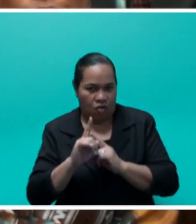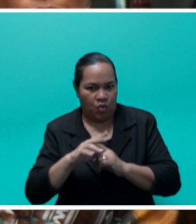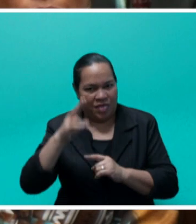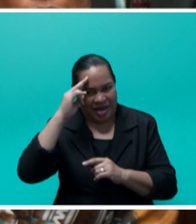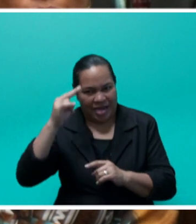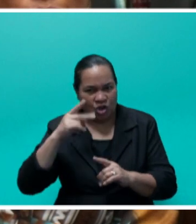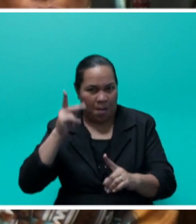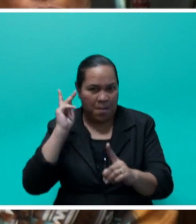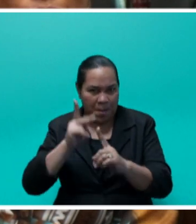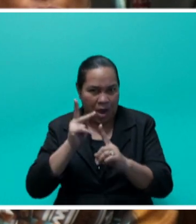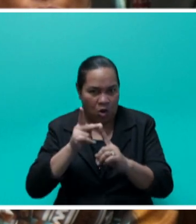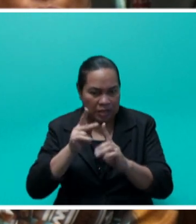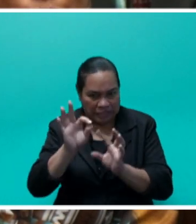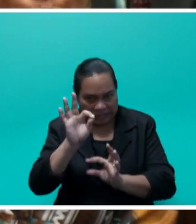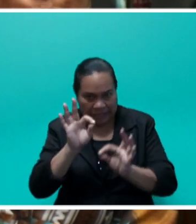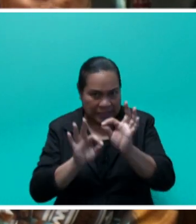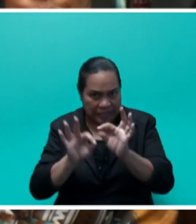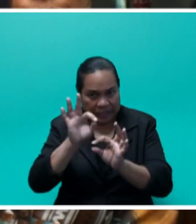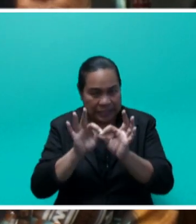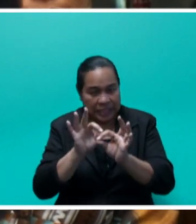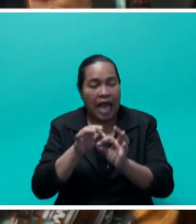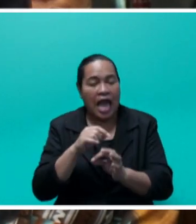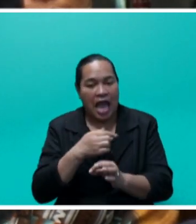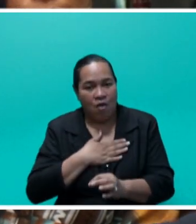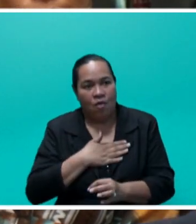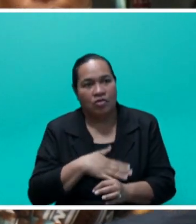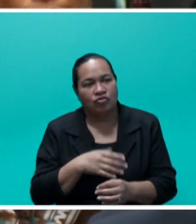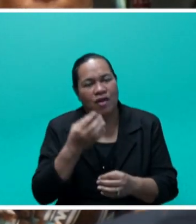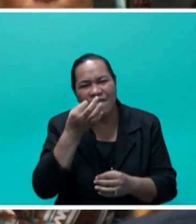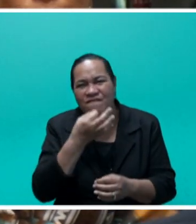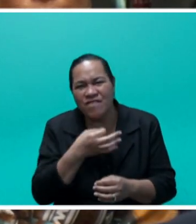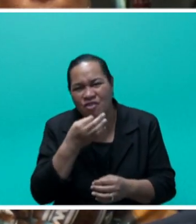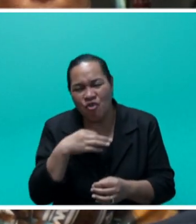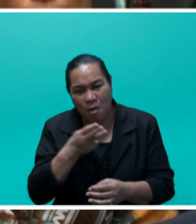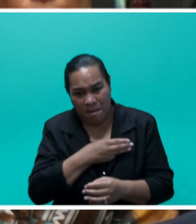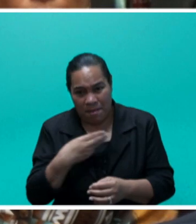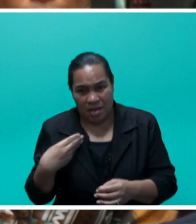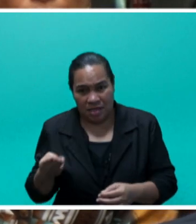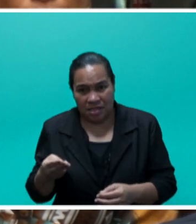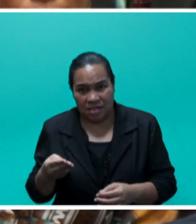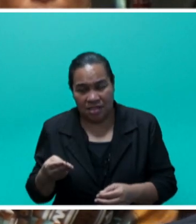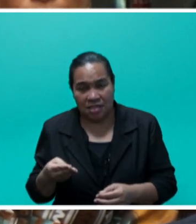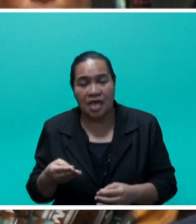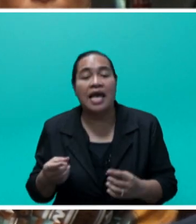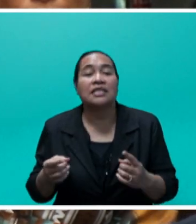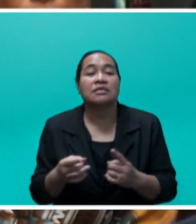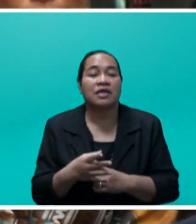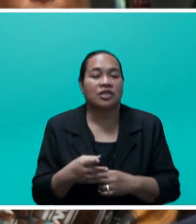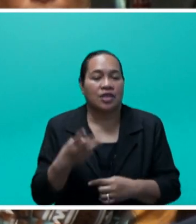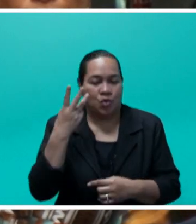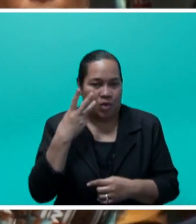priorities, I will just also name a few ministries, particularly the Ministry of Women